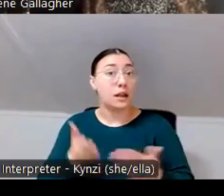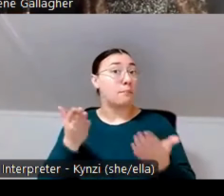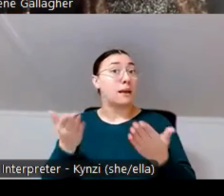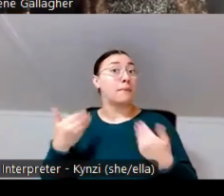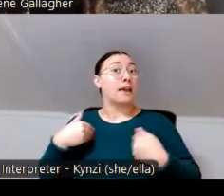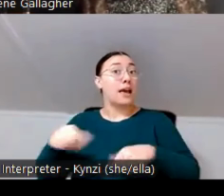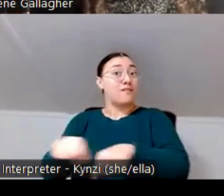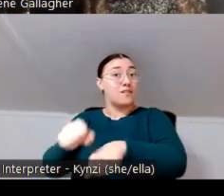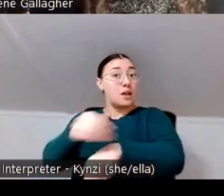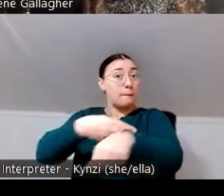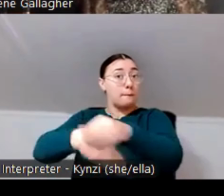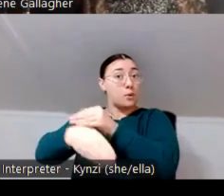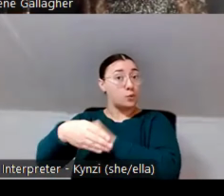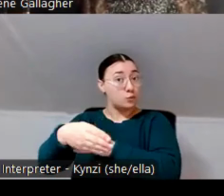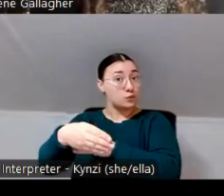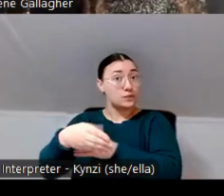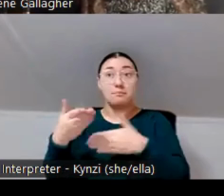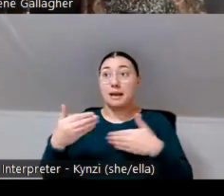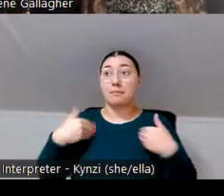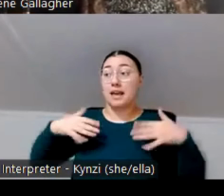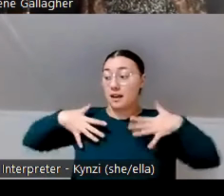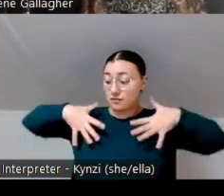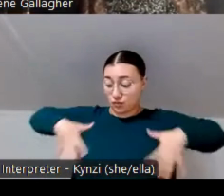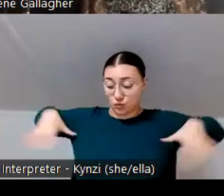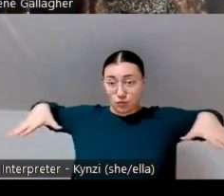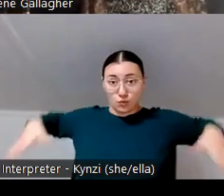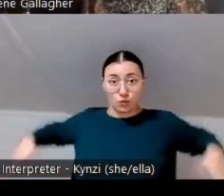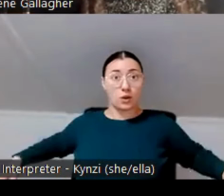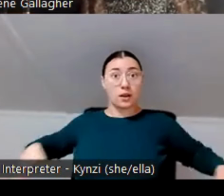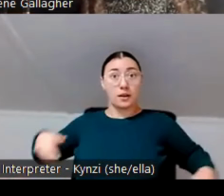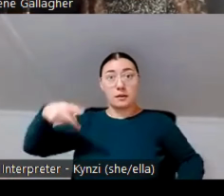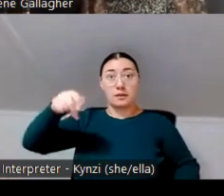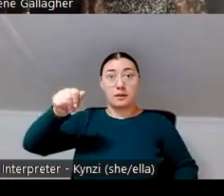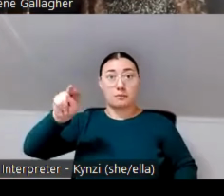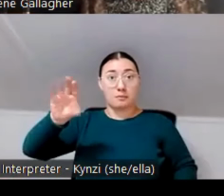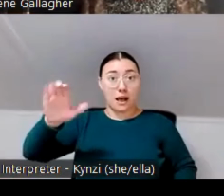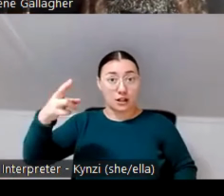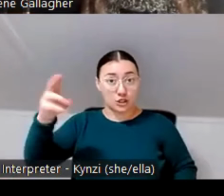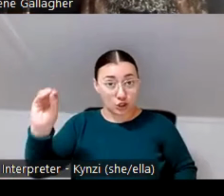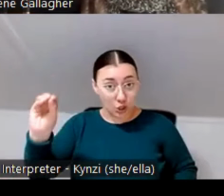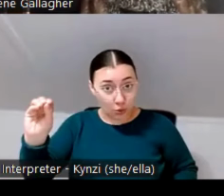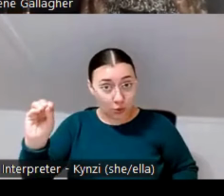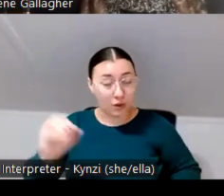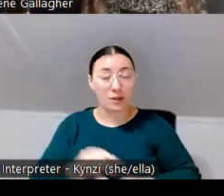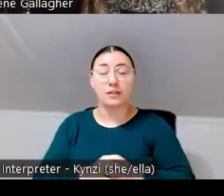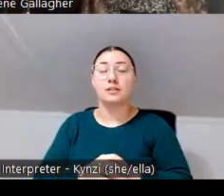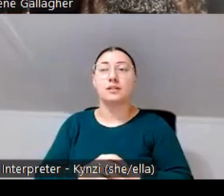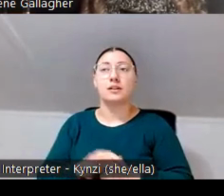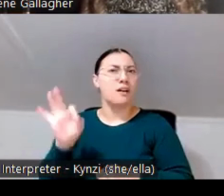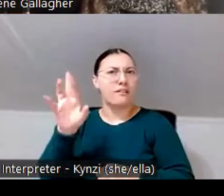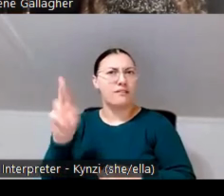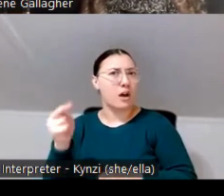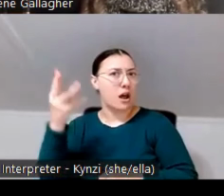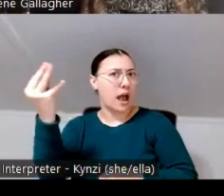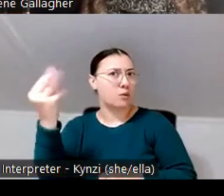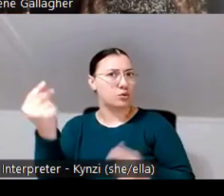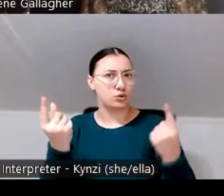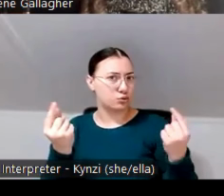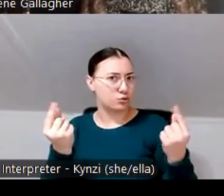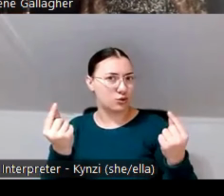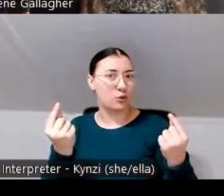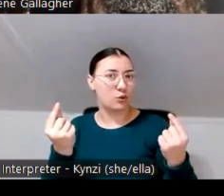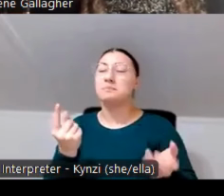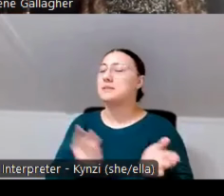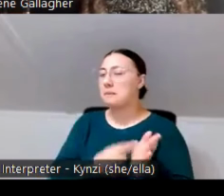poncho. Some fun things to do on a rainy day. Some people like to jump in the puddles